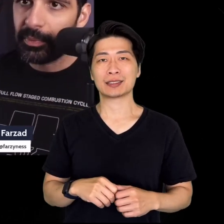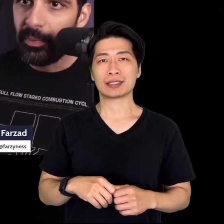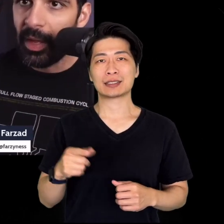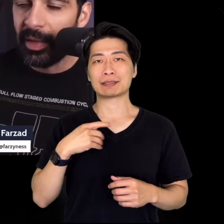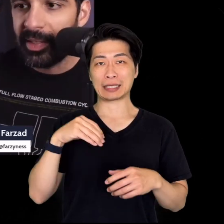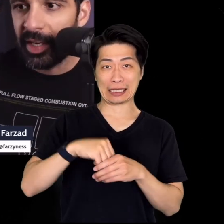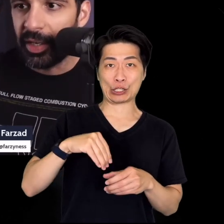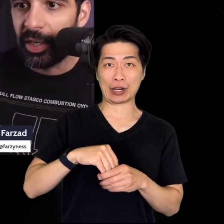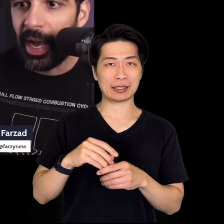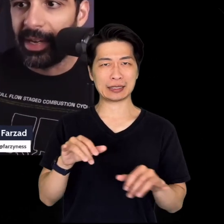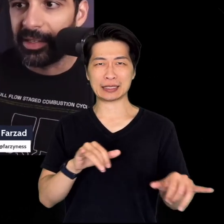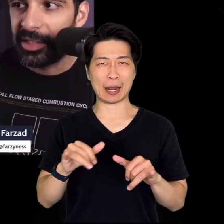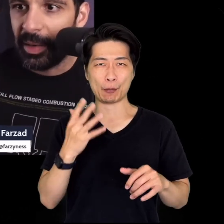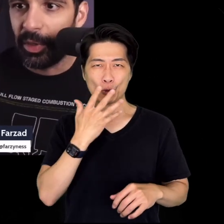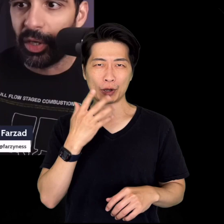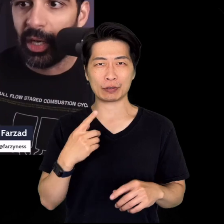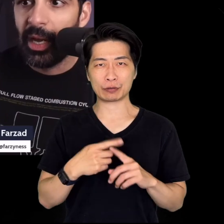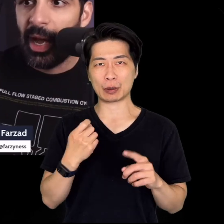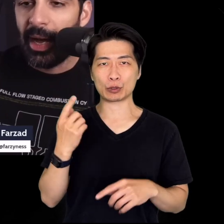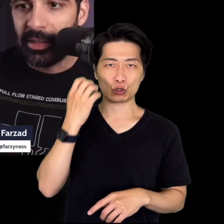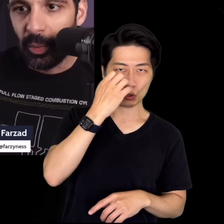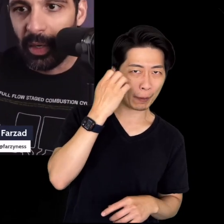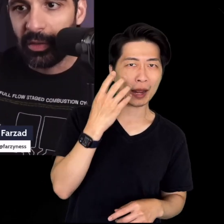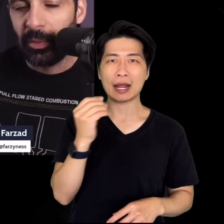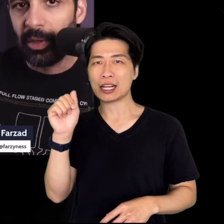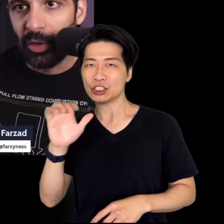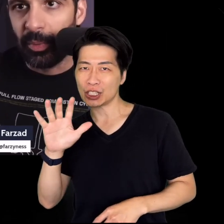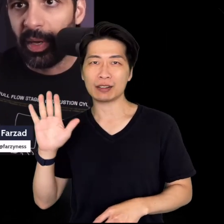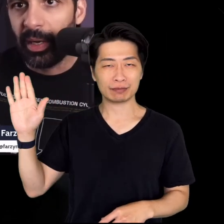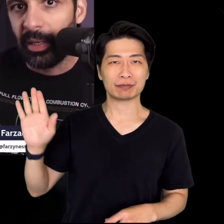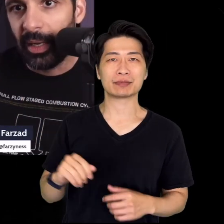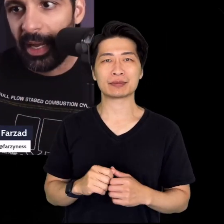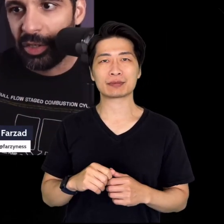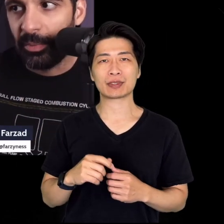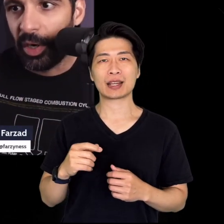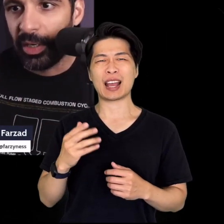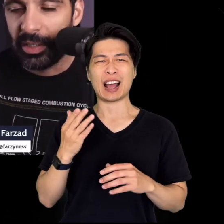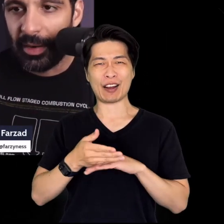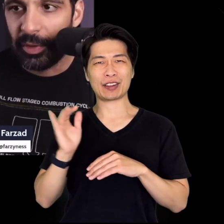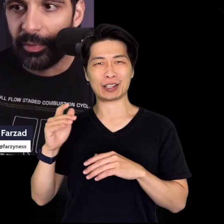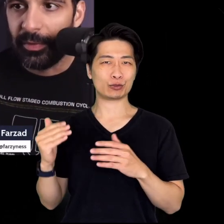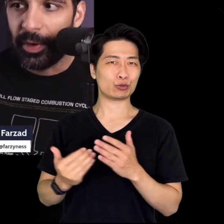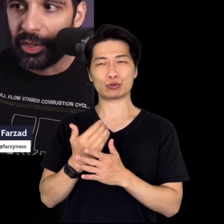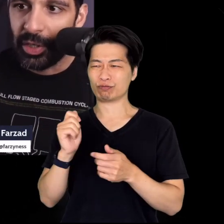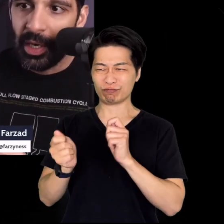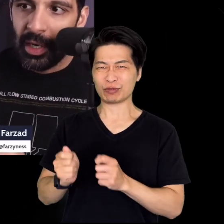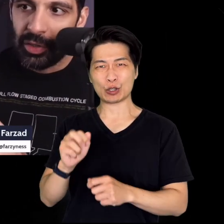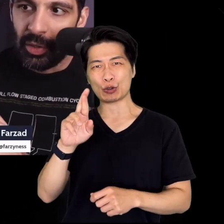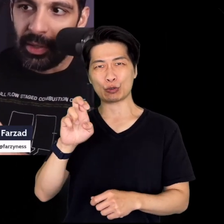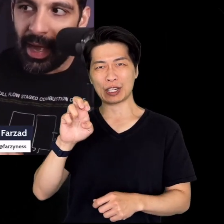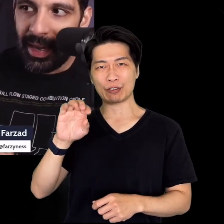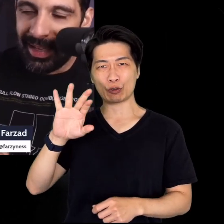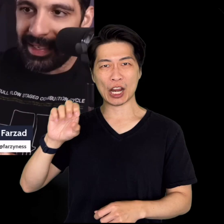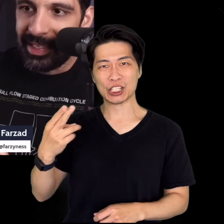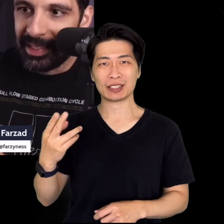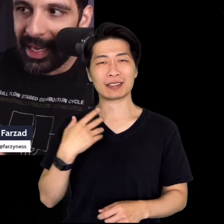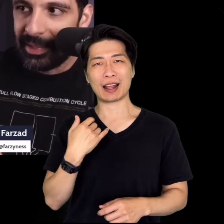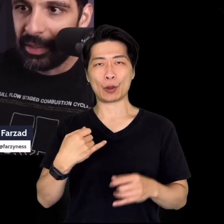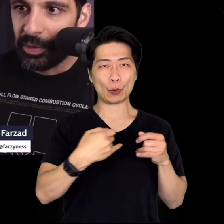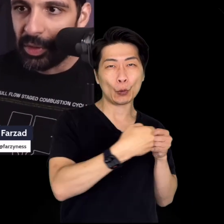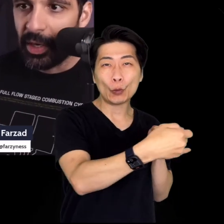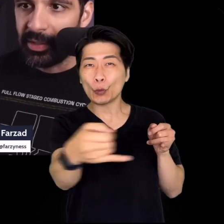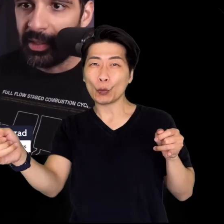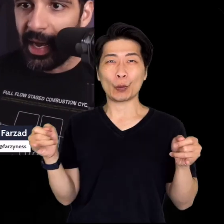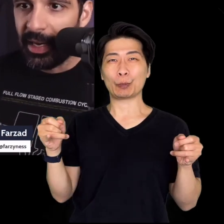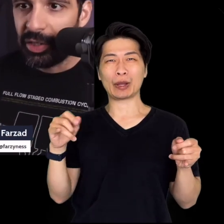market. The interior has the same look as the ones from the European and Asian markets after the refresh. So that LED light